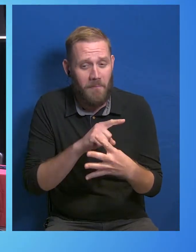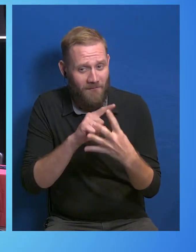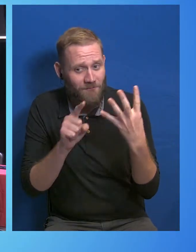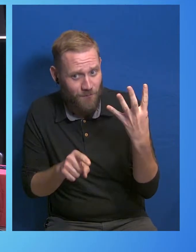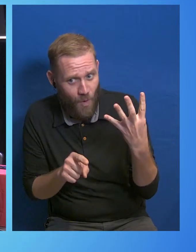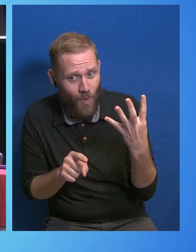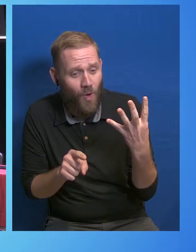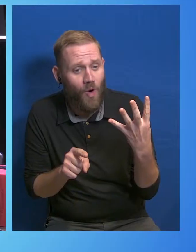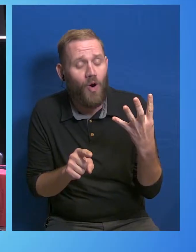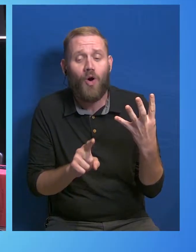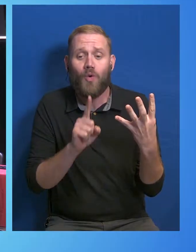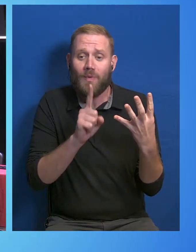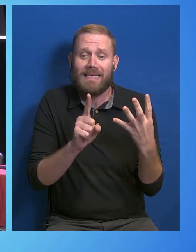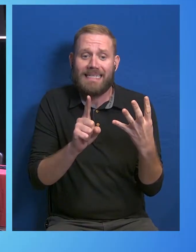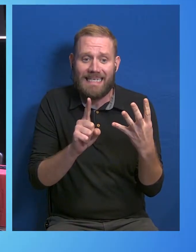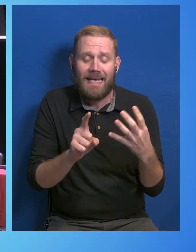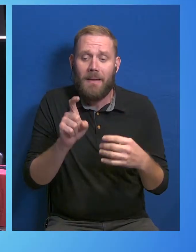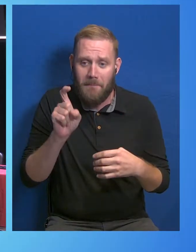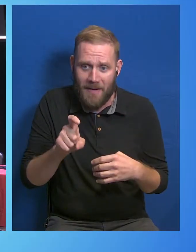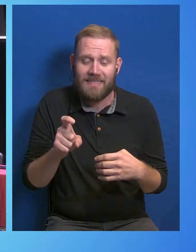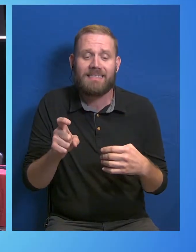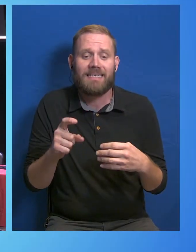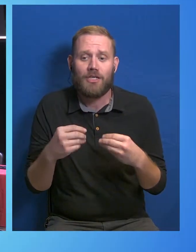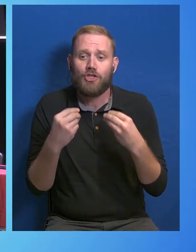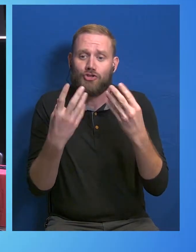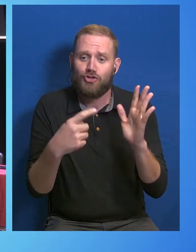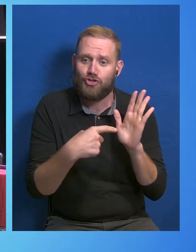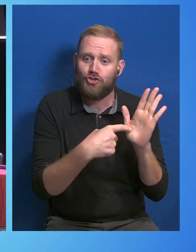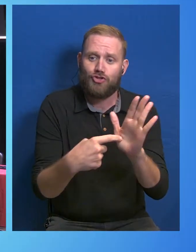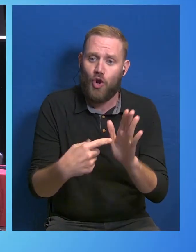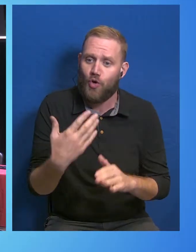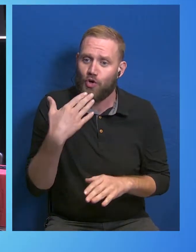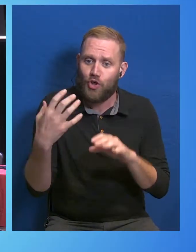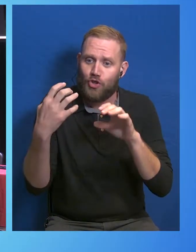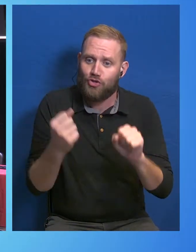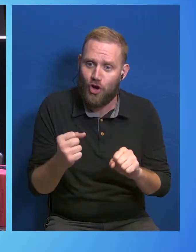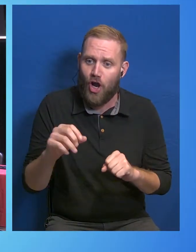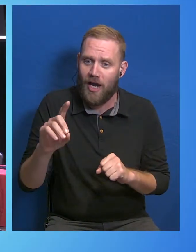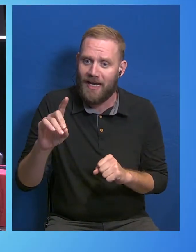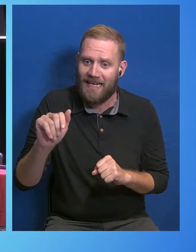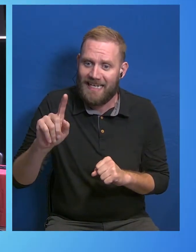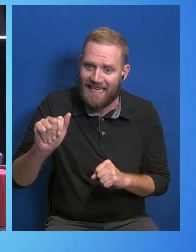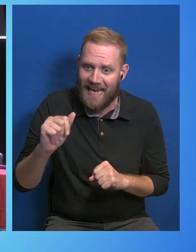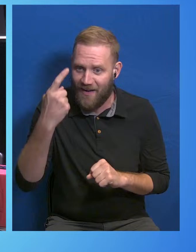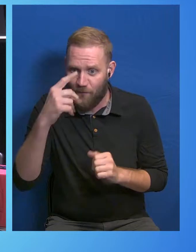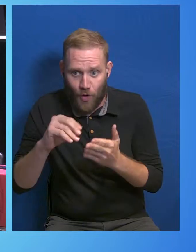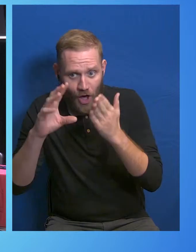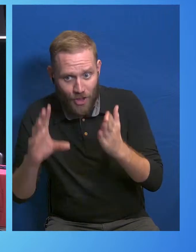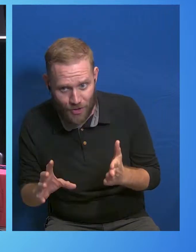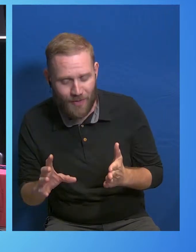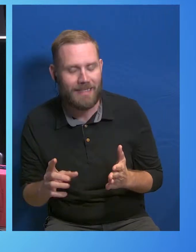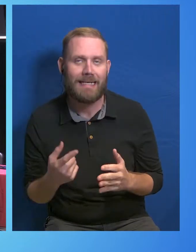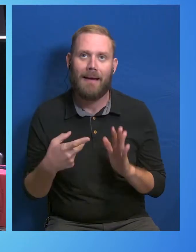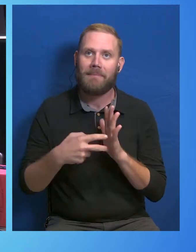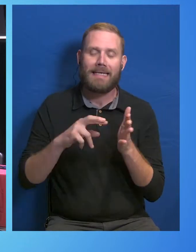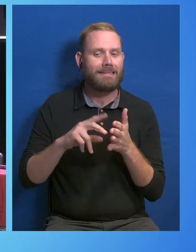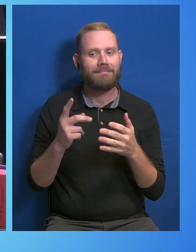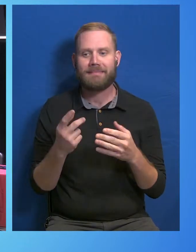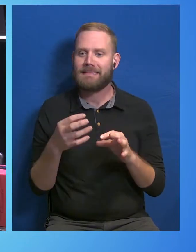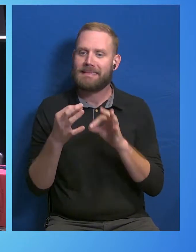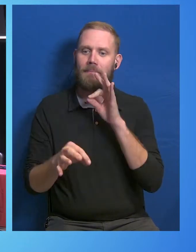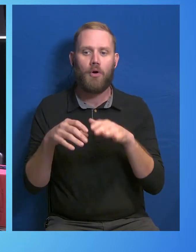on us having solid student need data to walk in and not just say, oh, our buildings are falling down. We